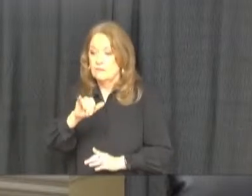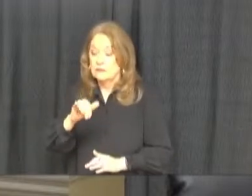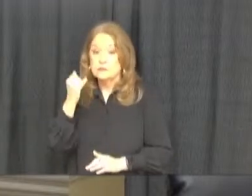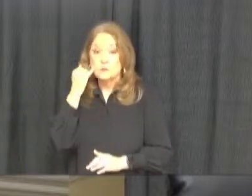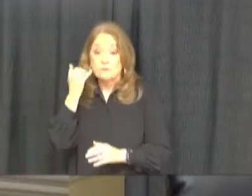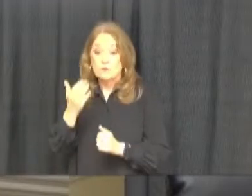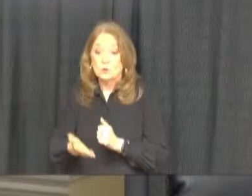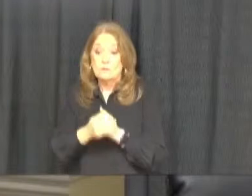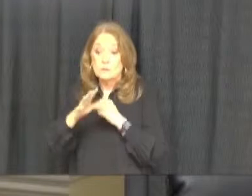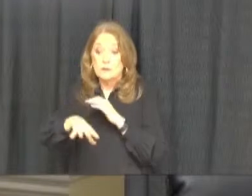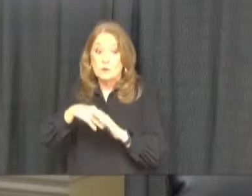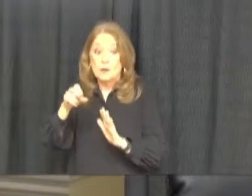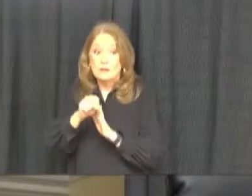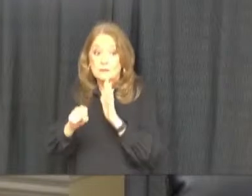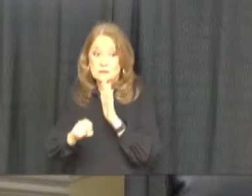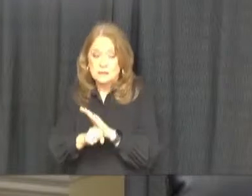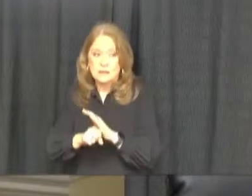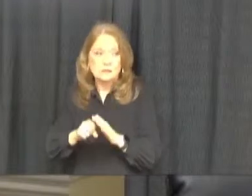track them. Point of order.